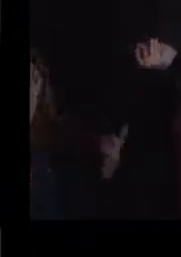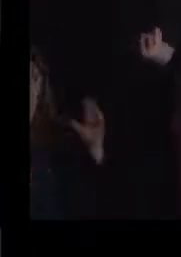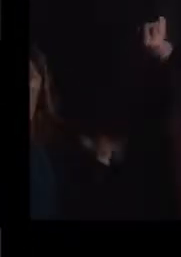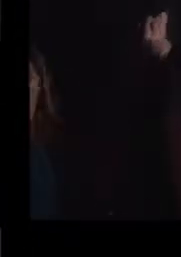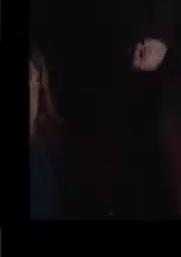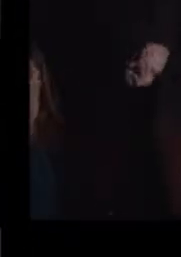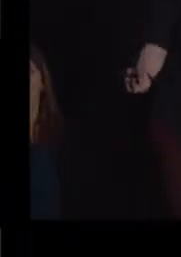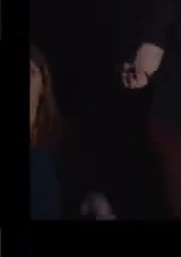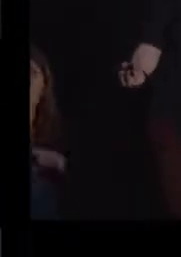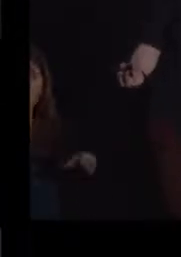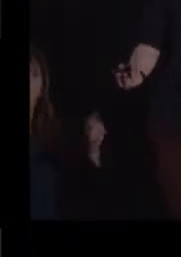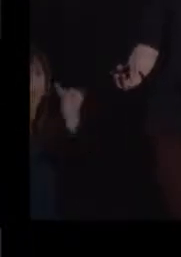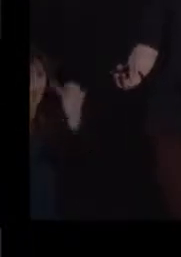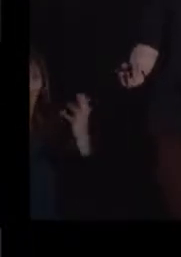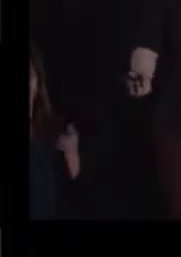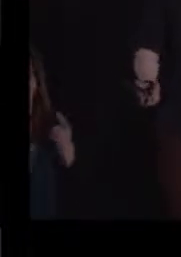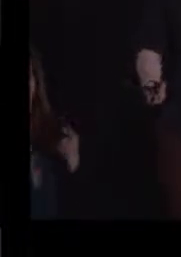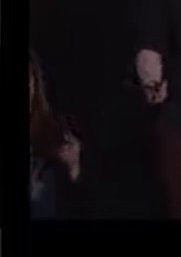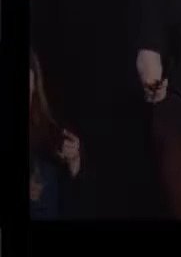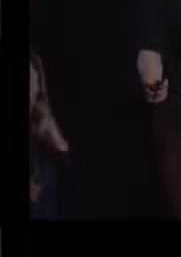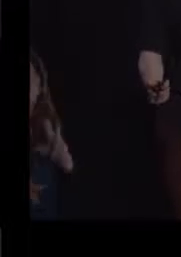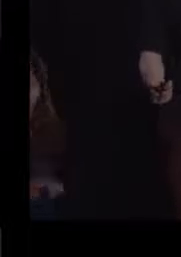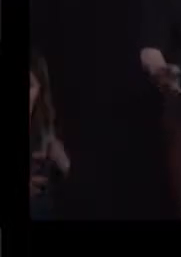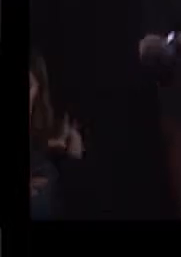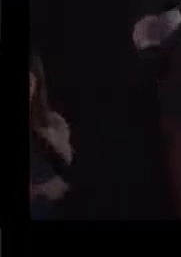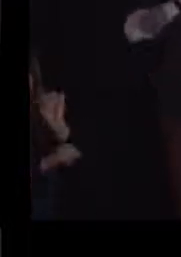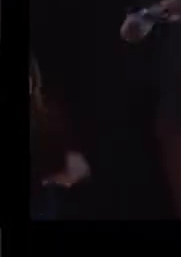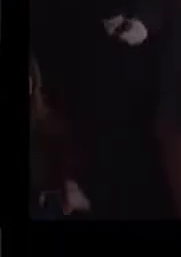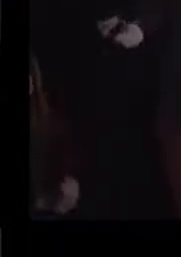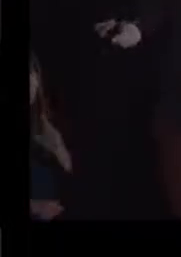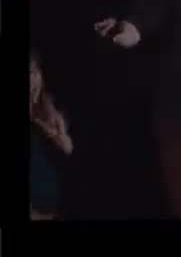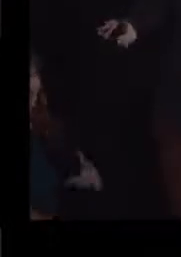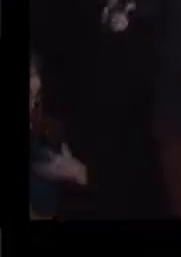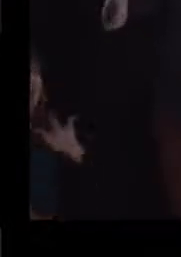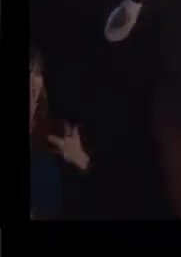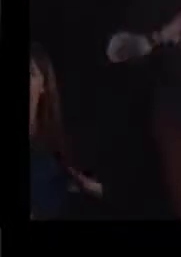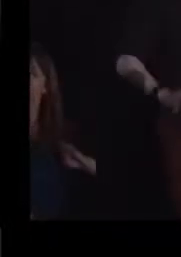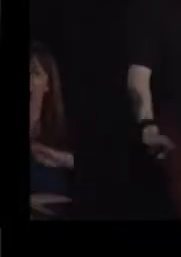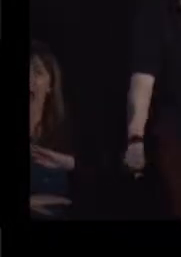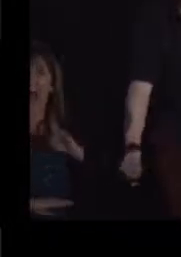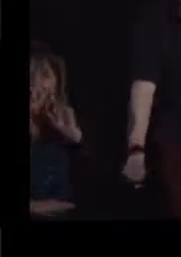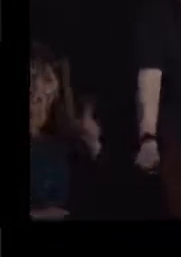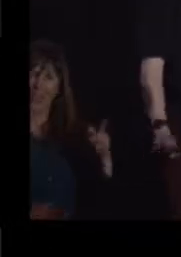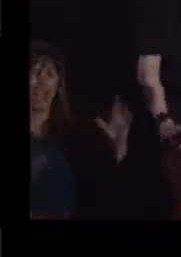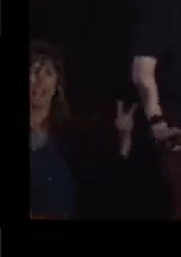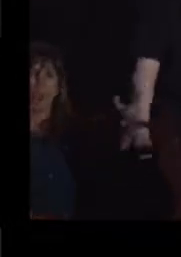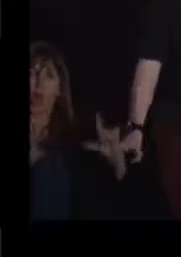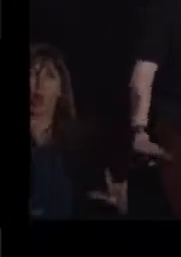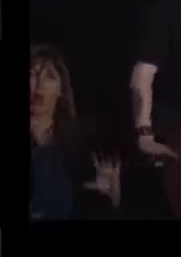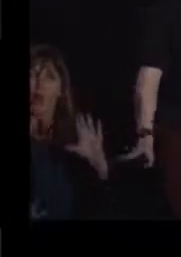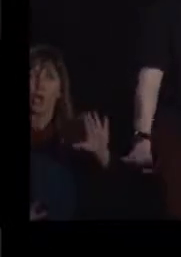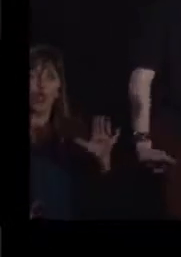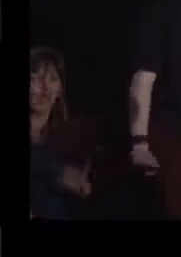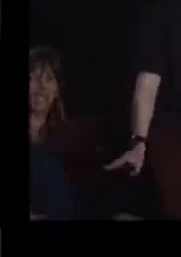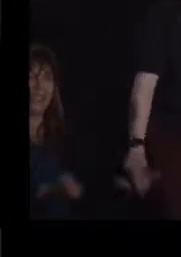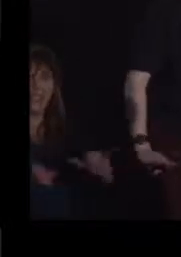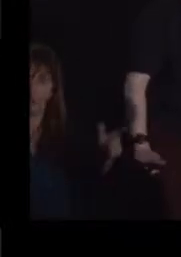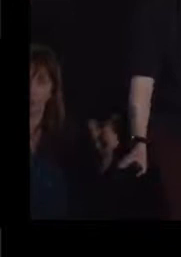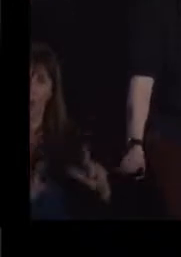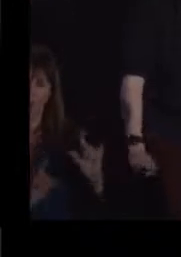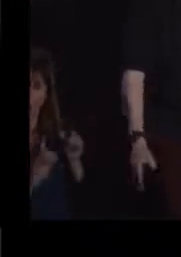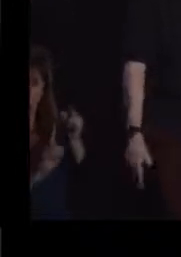so stoked that you made something because you've set the bar really low. I just really encourage that. Just lower your standards. Really